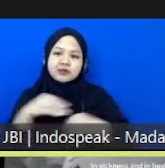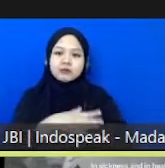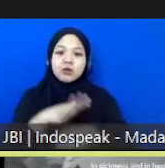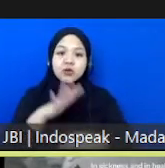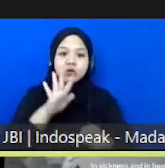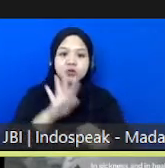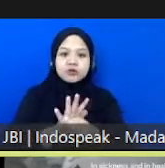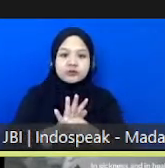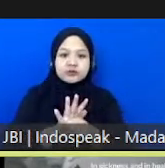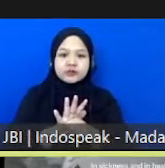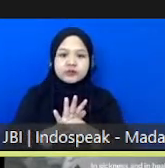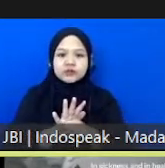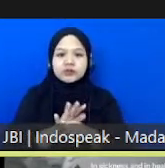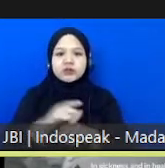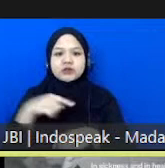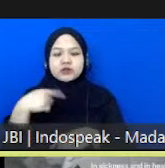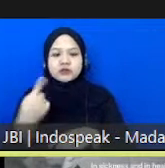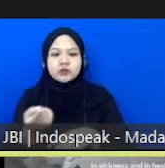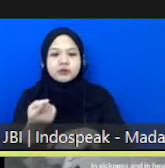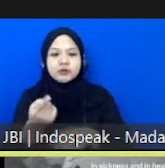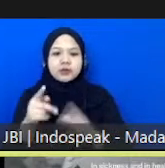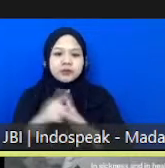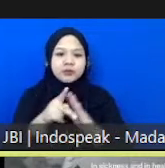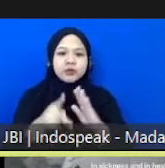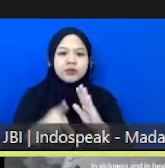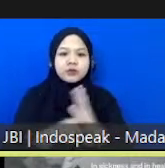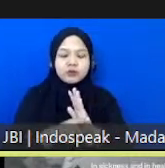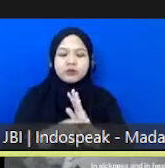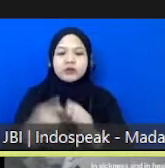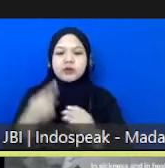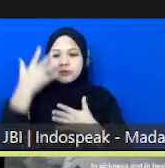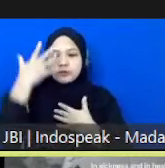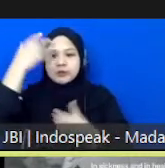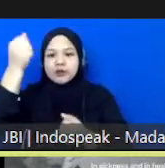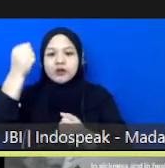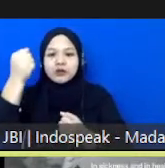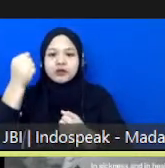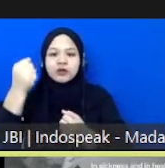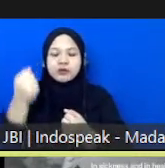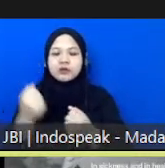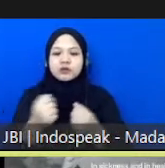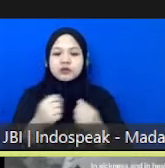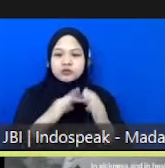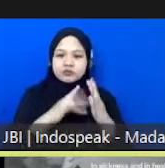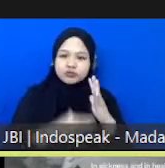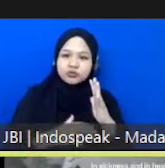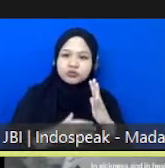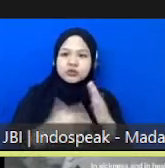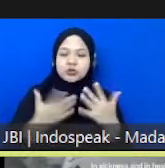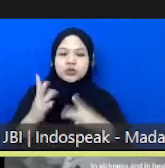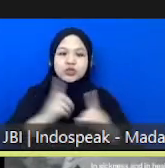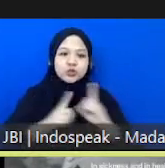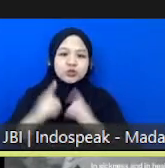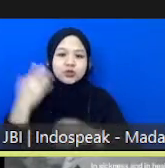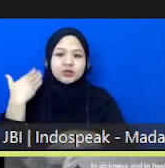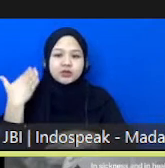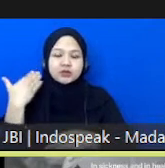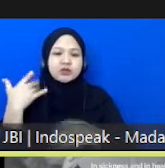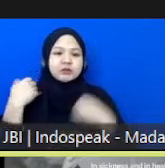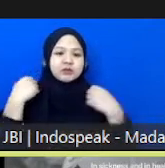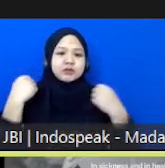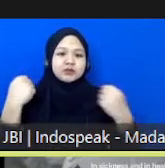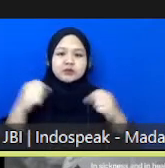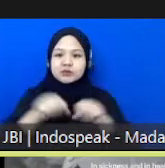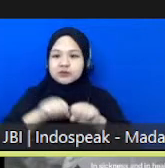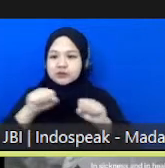maternal and child health programs, which we would hope to serve as a case study for further discussion on health system strengthening in